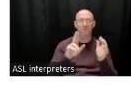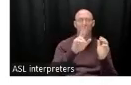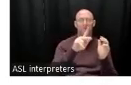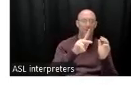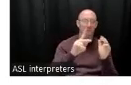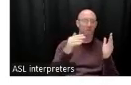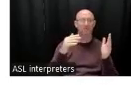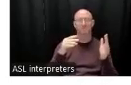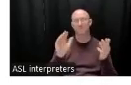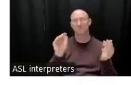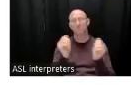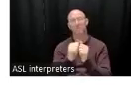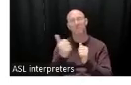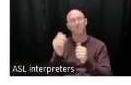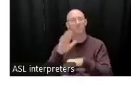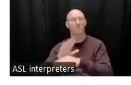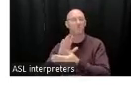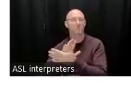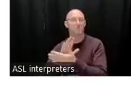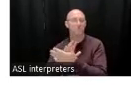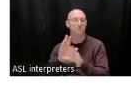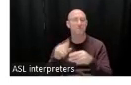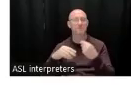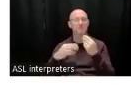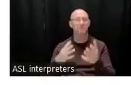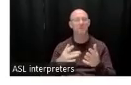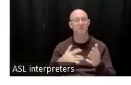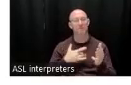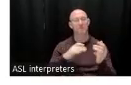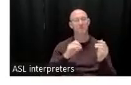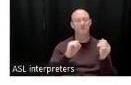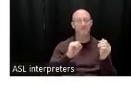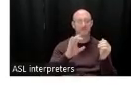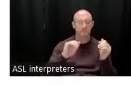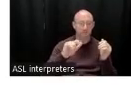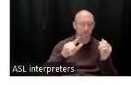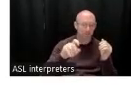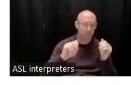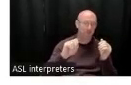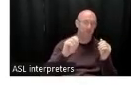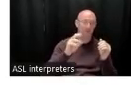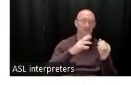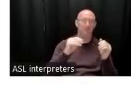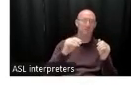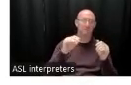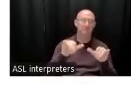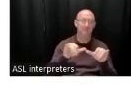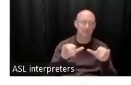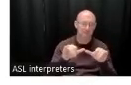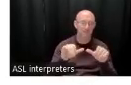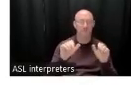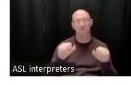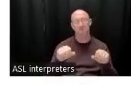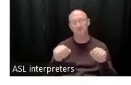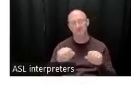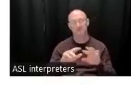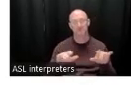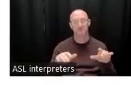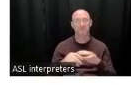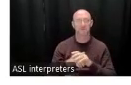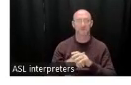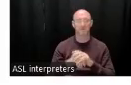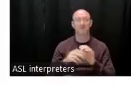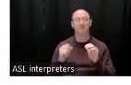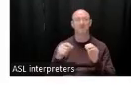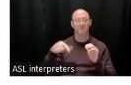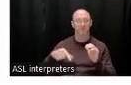against other institutions, just to give a sense of scale and size and capabilities. So this